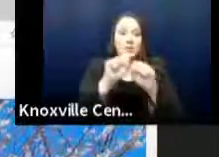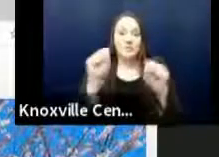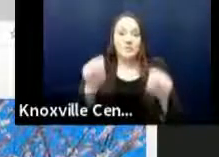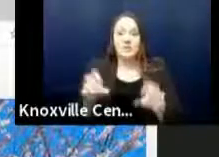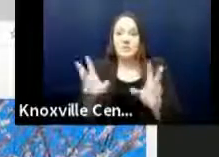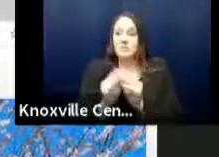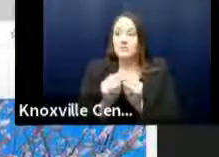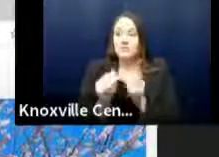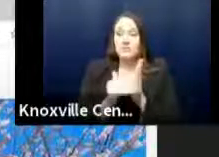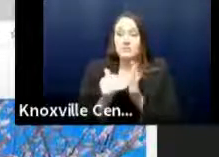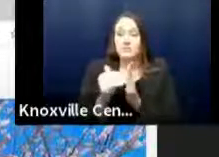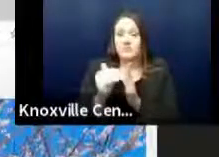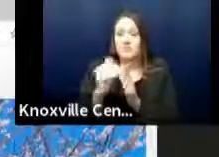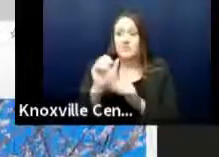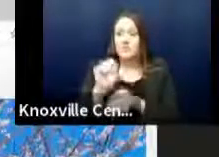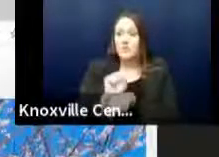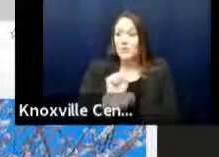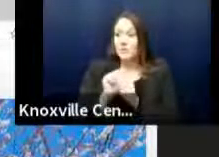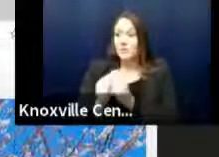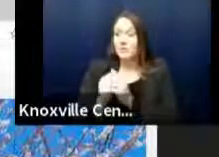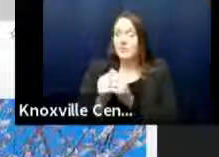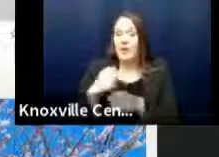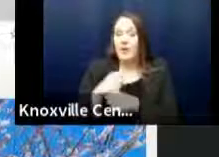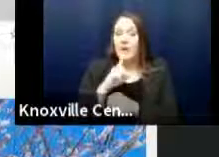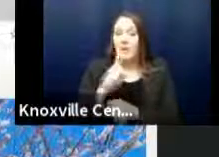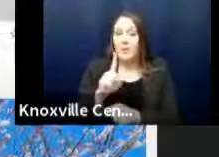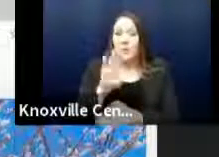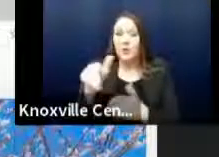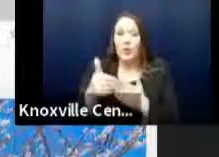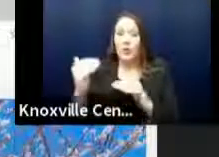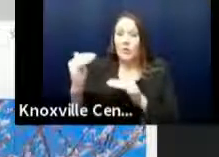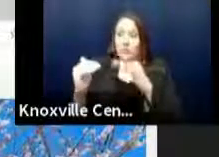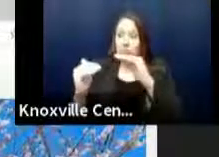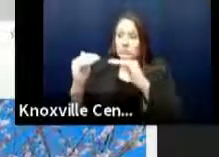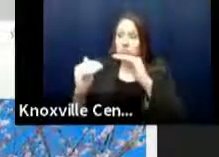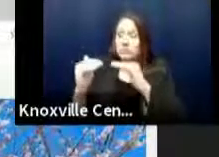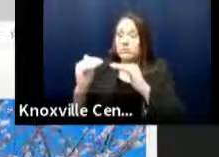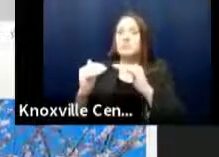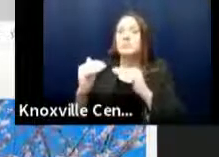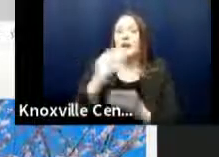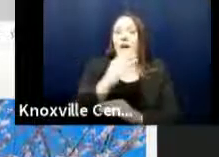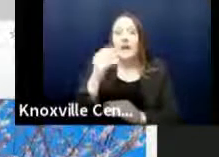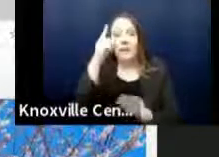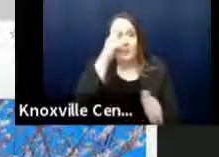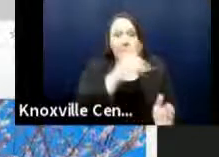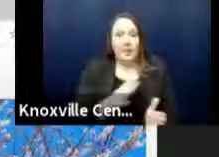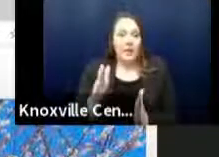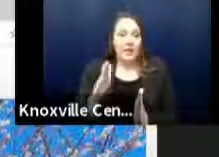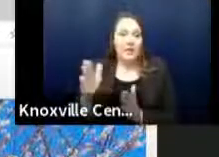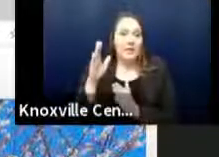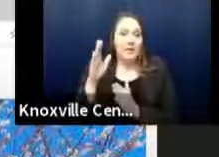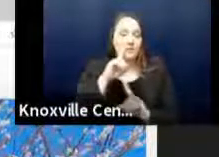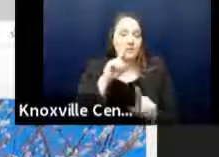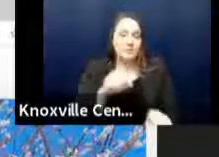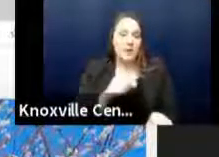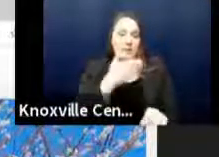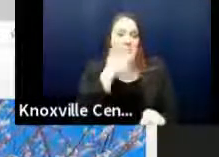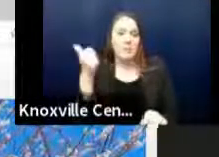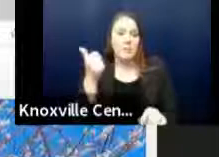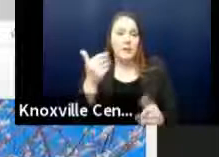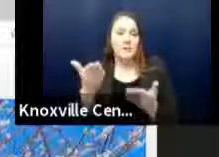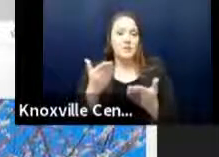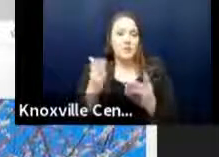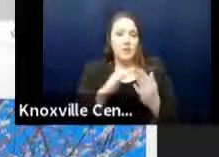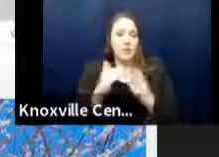work together to ensure that no system is impacted disproportionately, and plan their response together to best serve the community. And